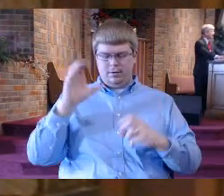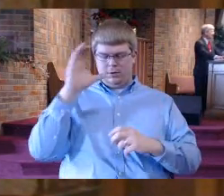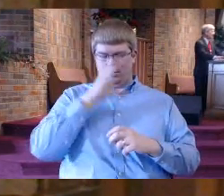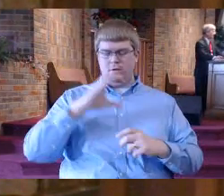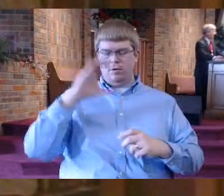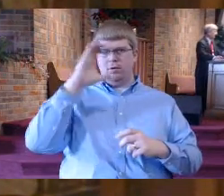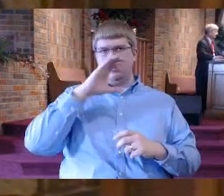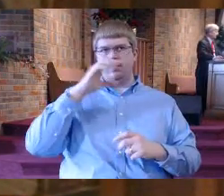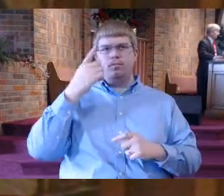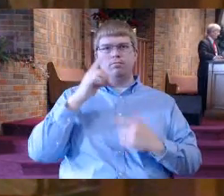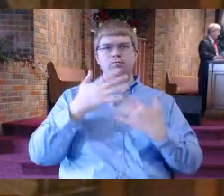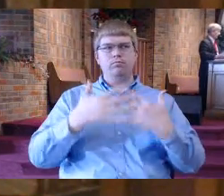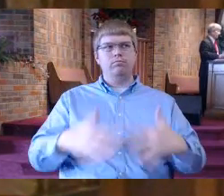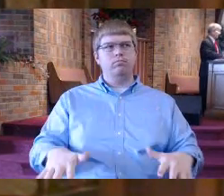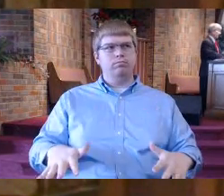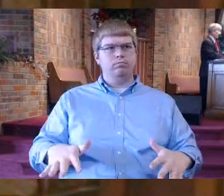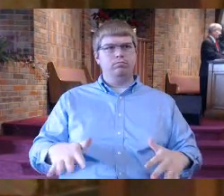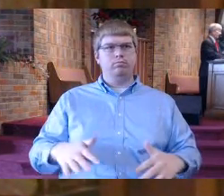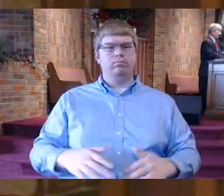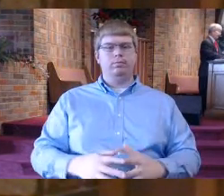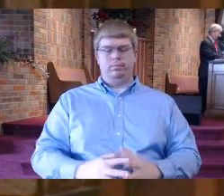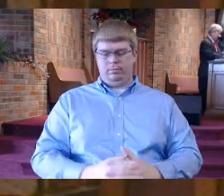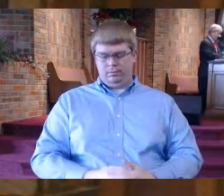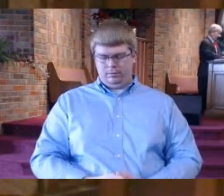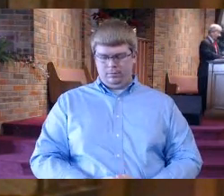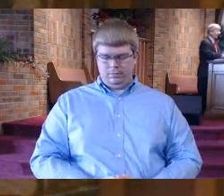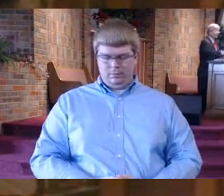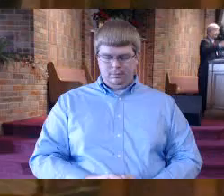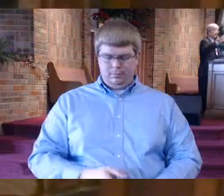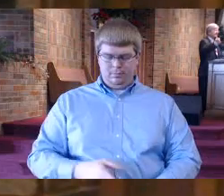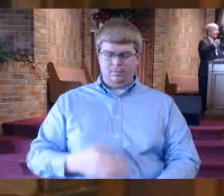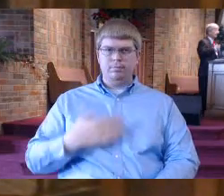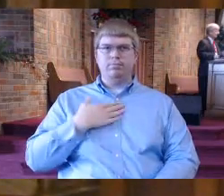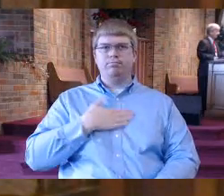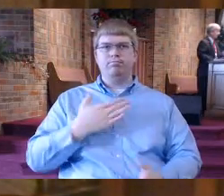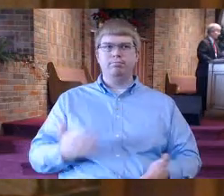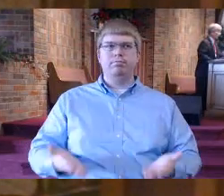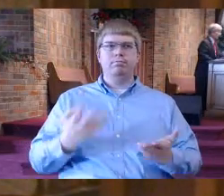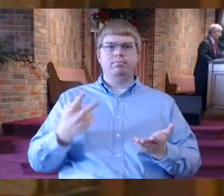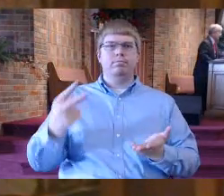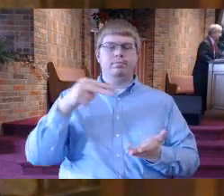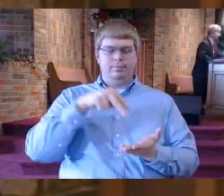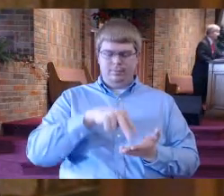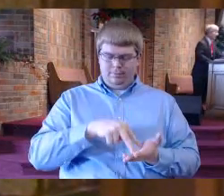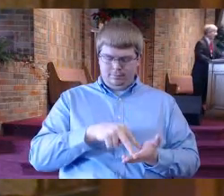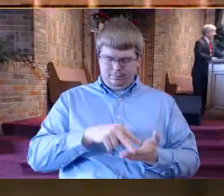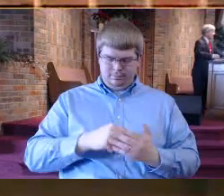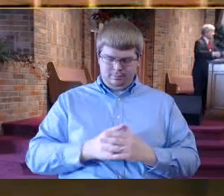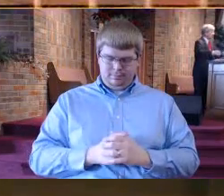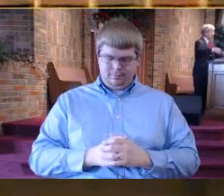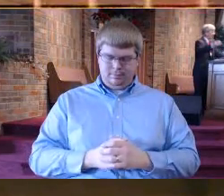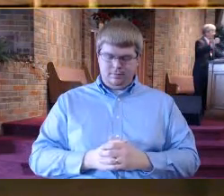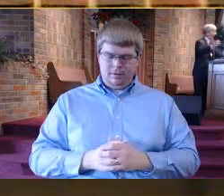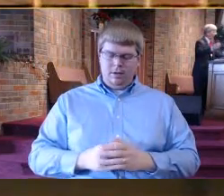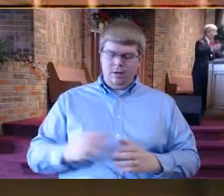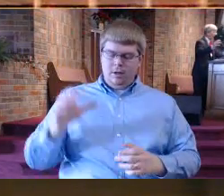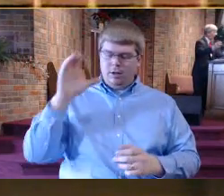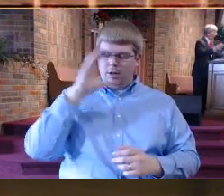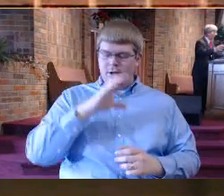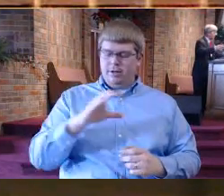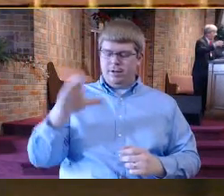571 is Seeking the Lost. We'll do the first and the second stanzas. If you'd like to, please stand and join me in this. Seeking